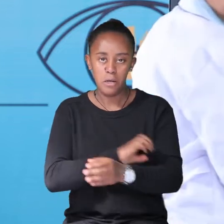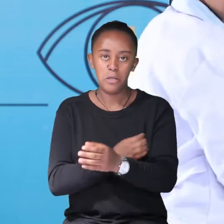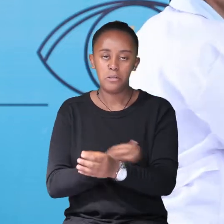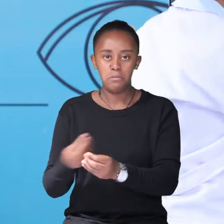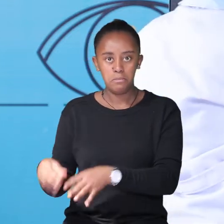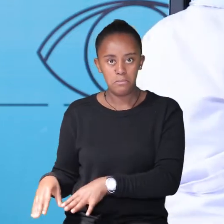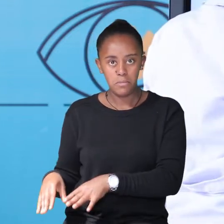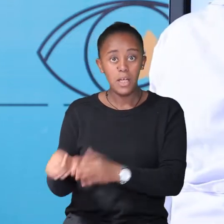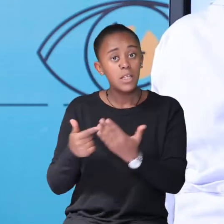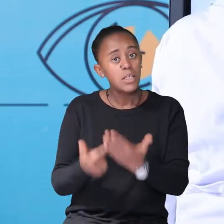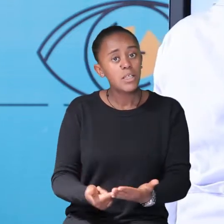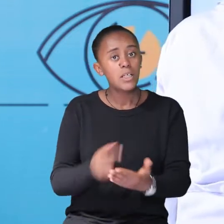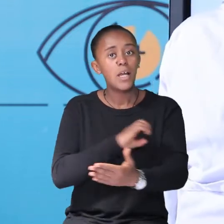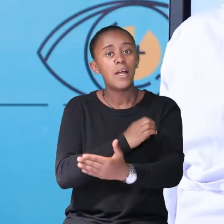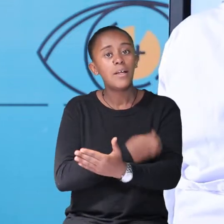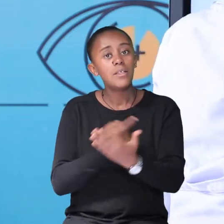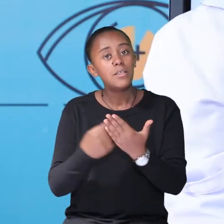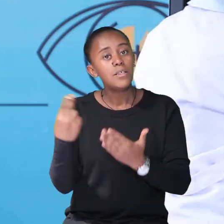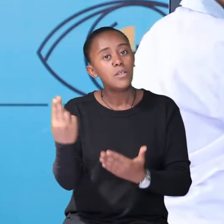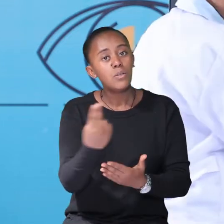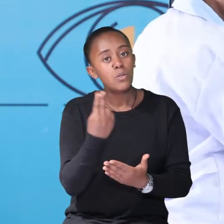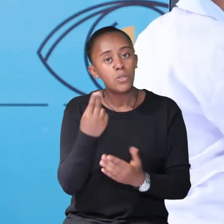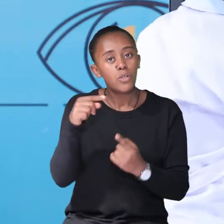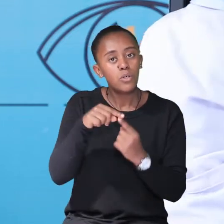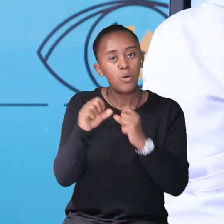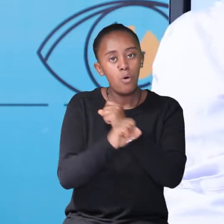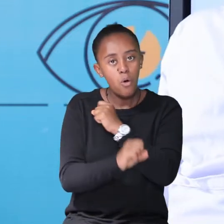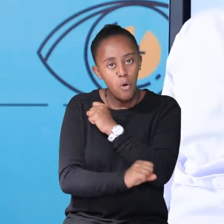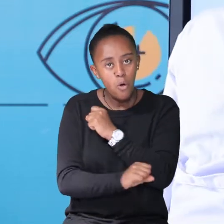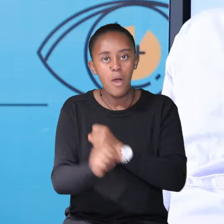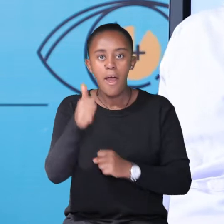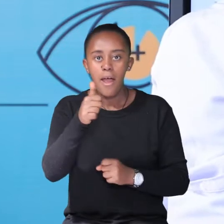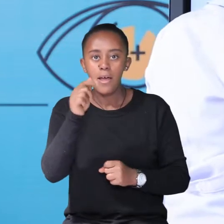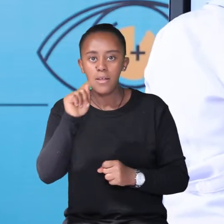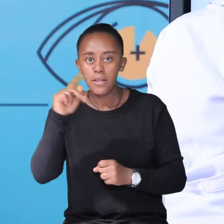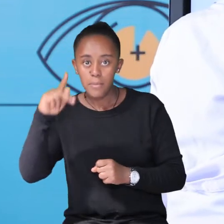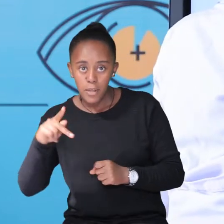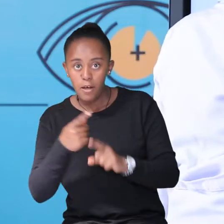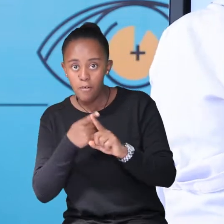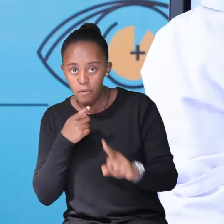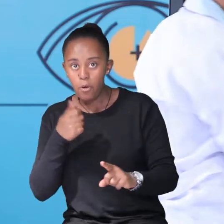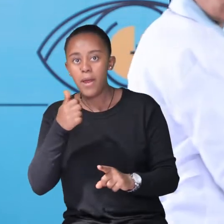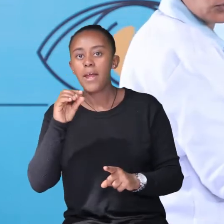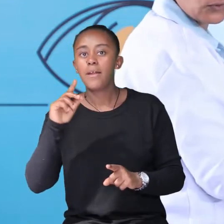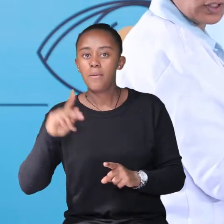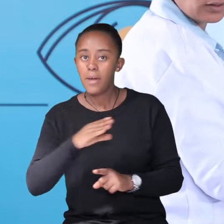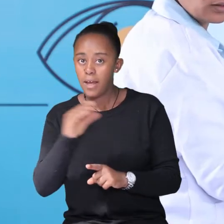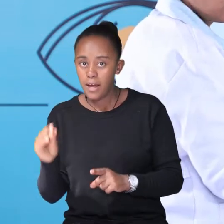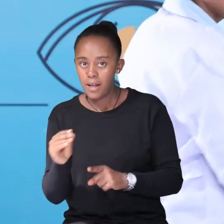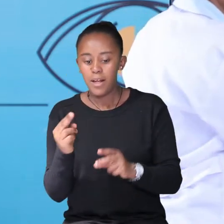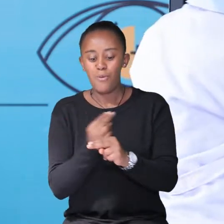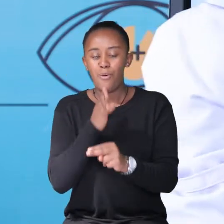energy. This energy is used to form ATP from ADP and inorganic